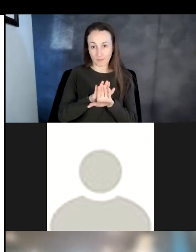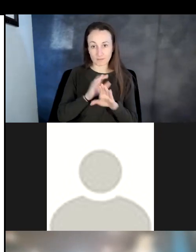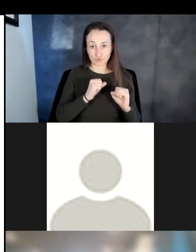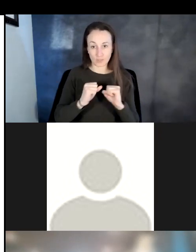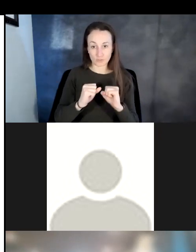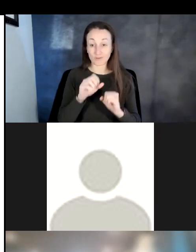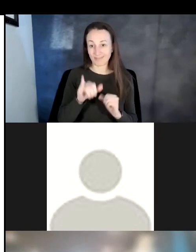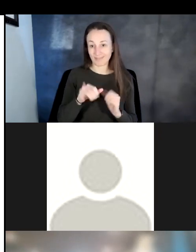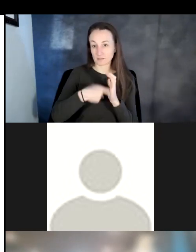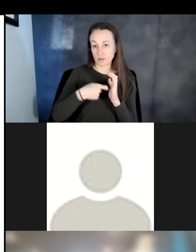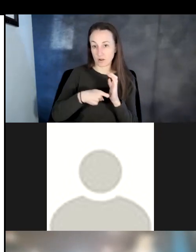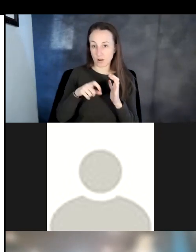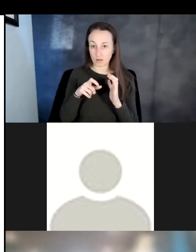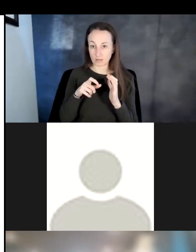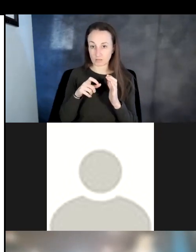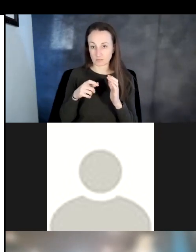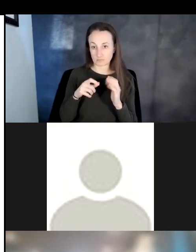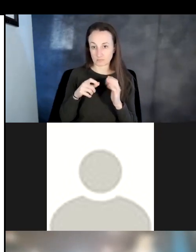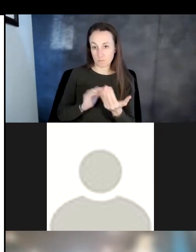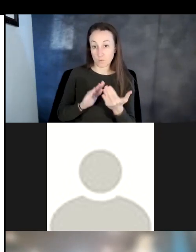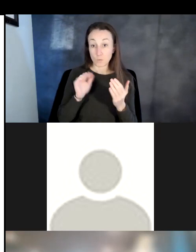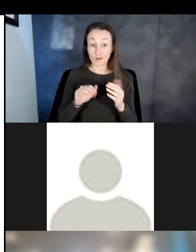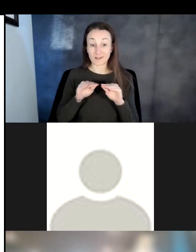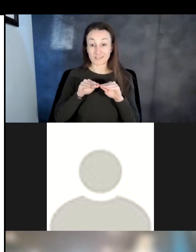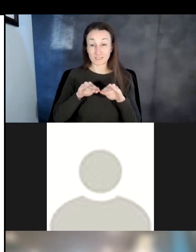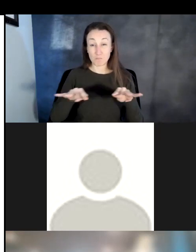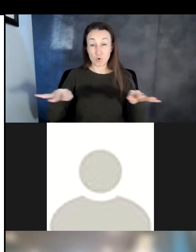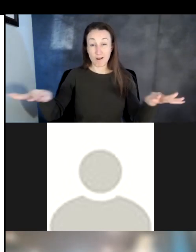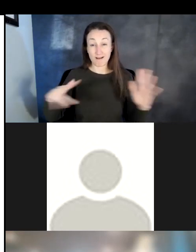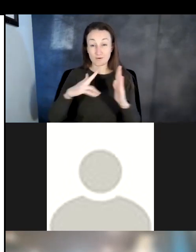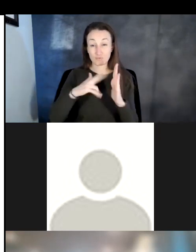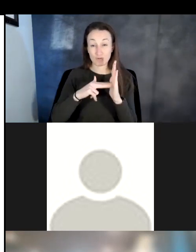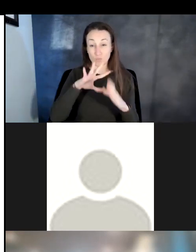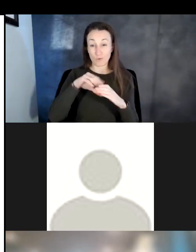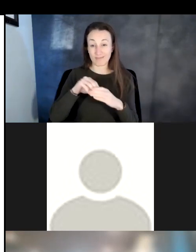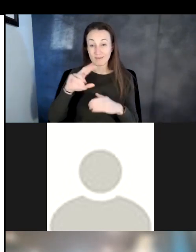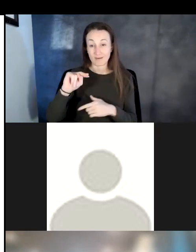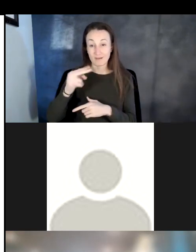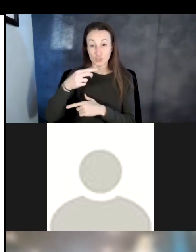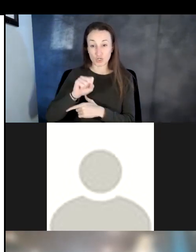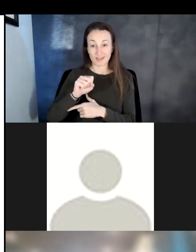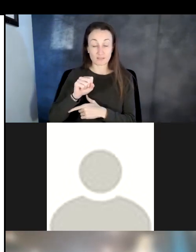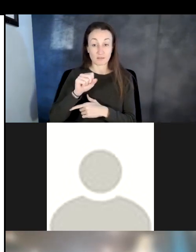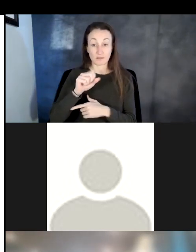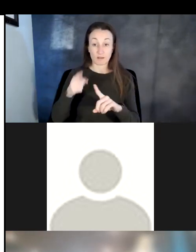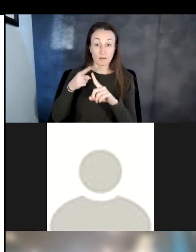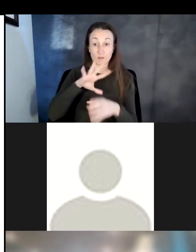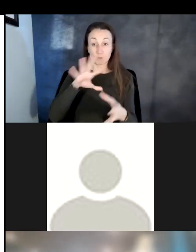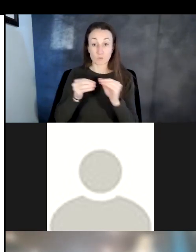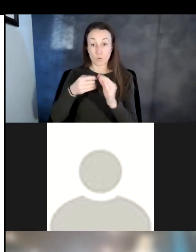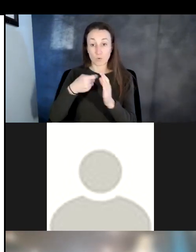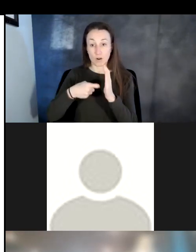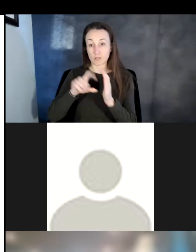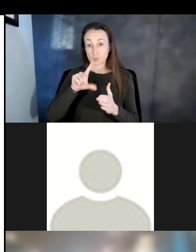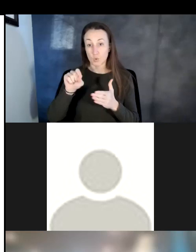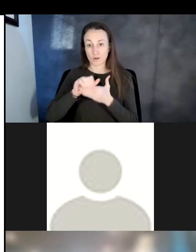So that's the cost part handled. We can spread these reads further in NGS, and we can get a total cost of $20 and still sequence everything. But how about the